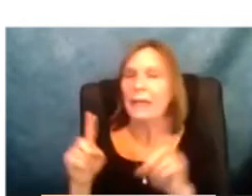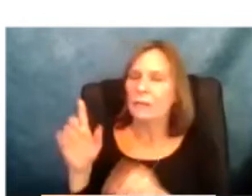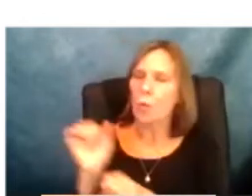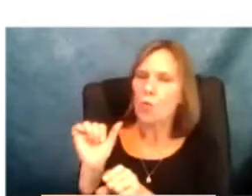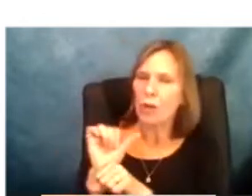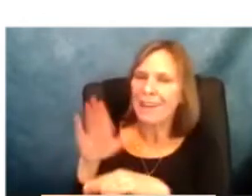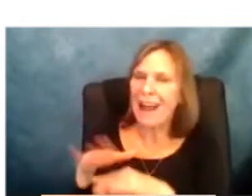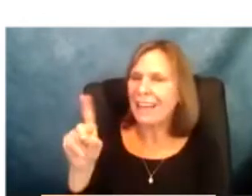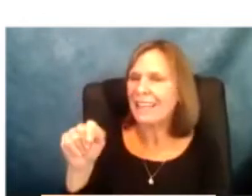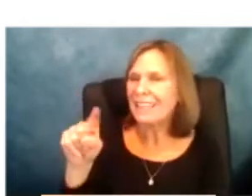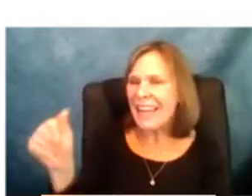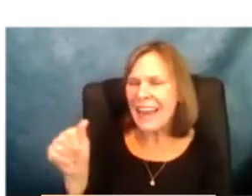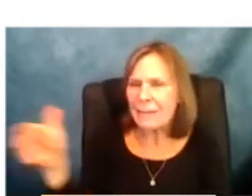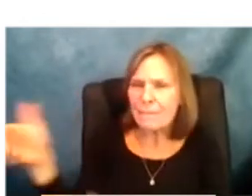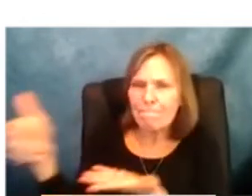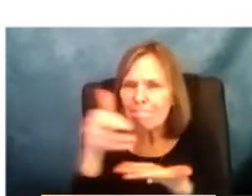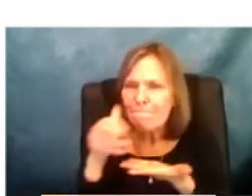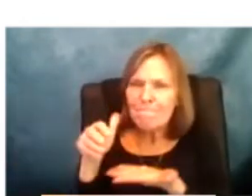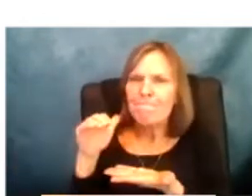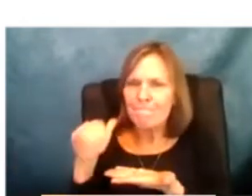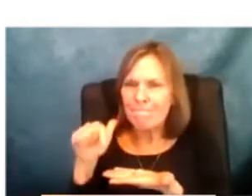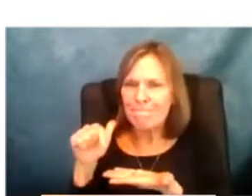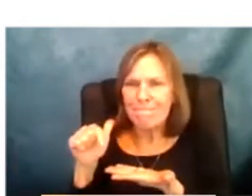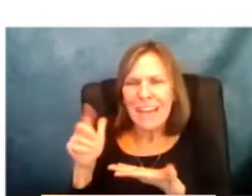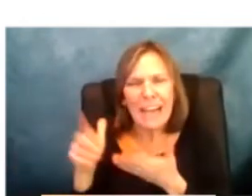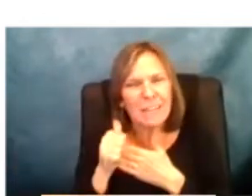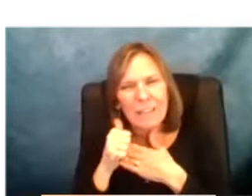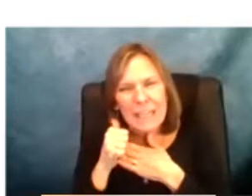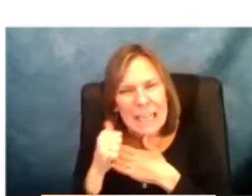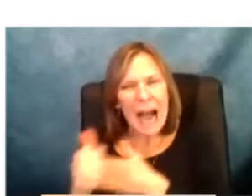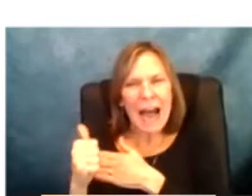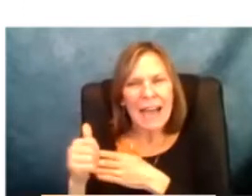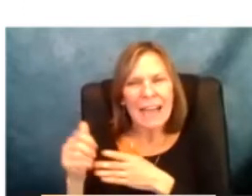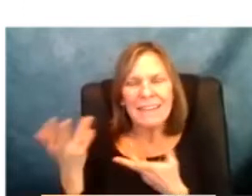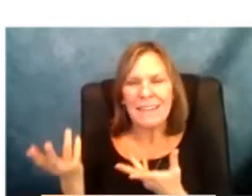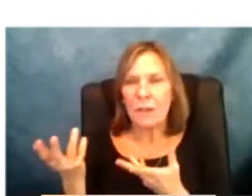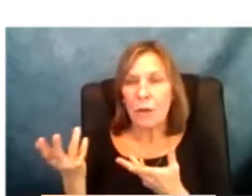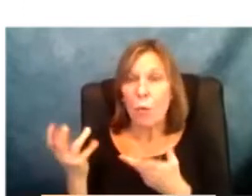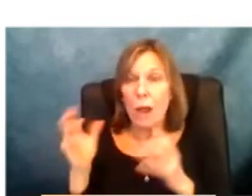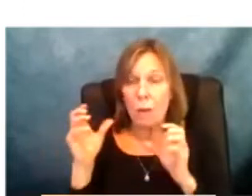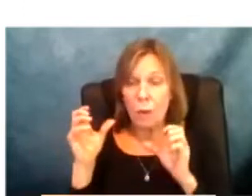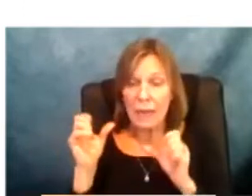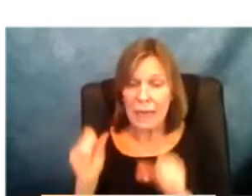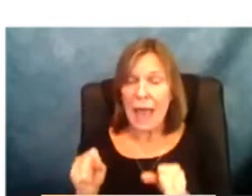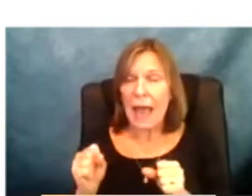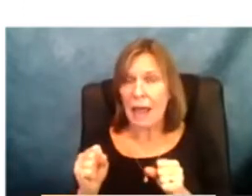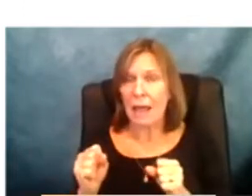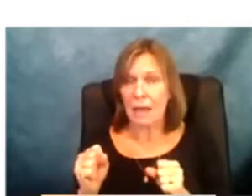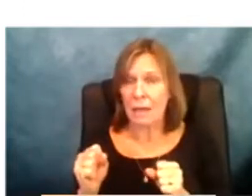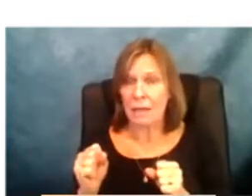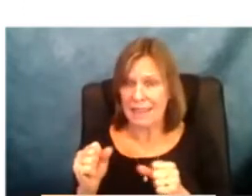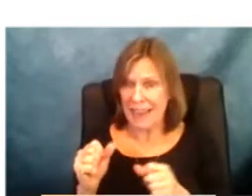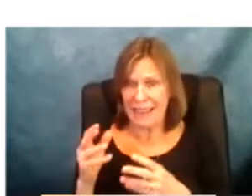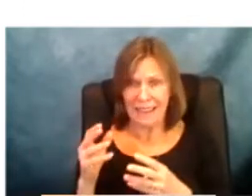data repository, I guess, or guide, where we can put out information about where disability